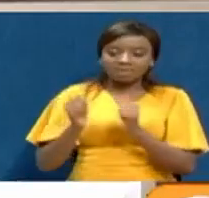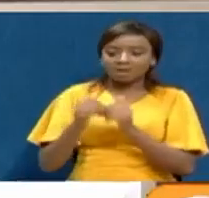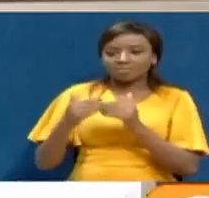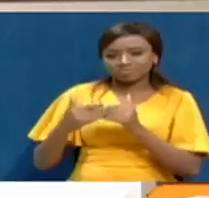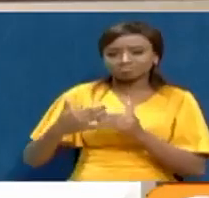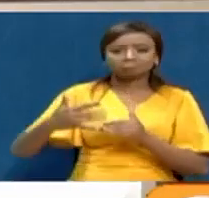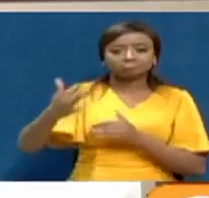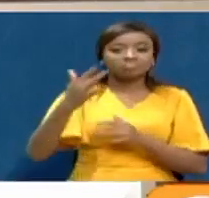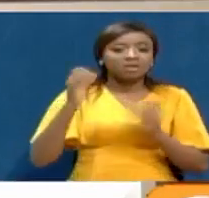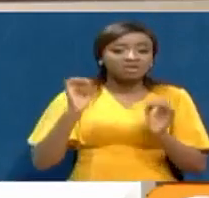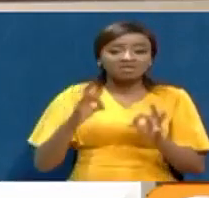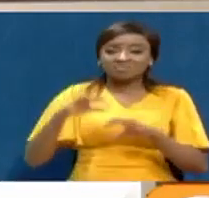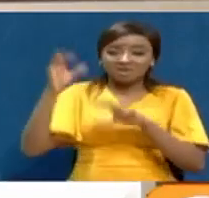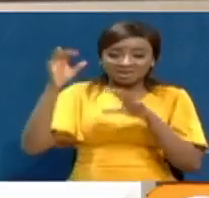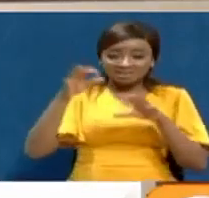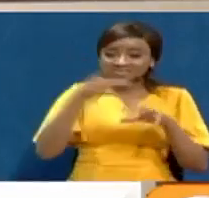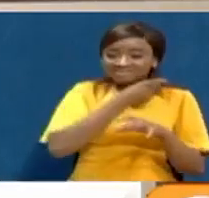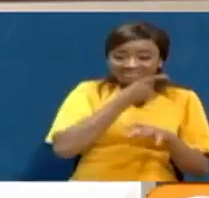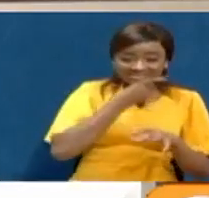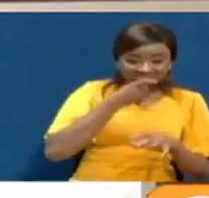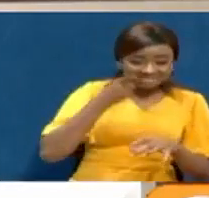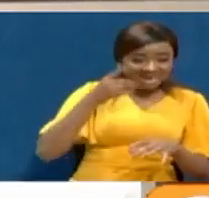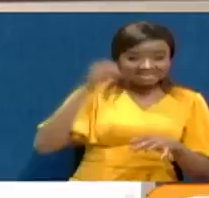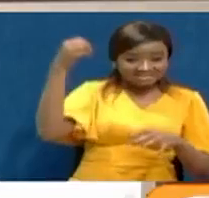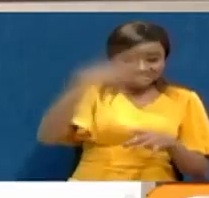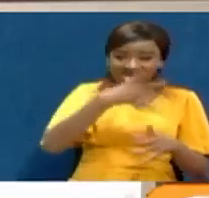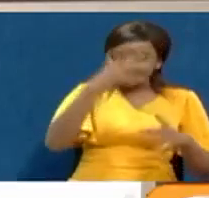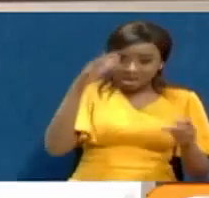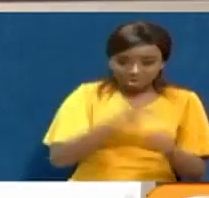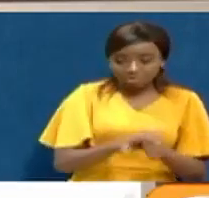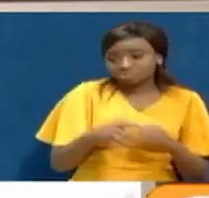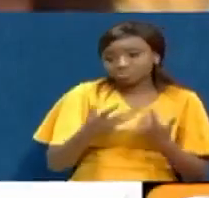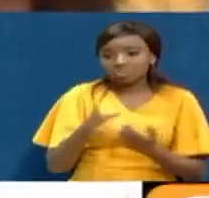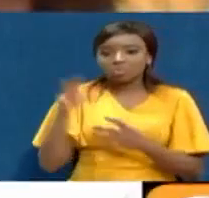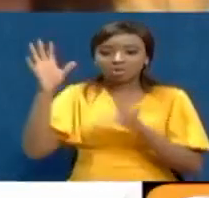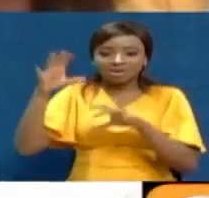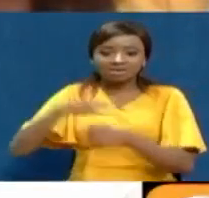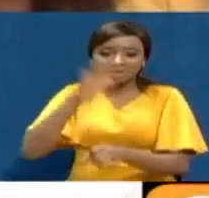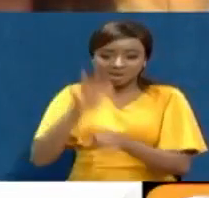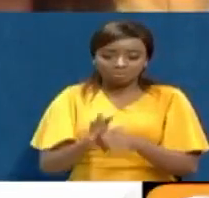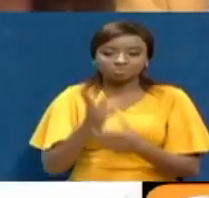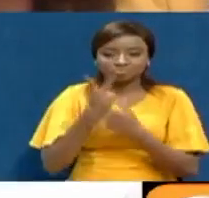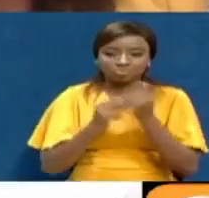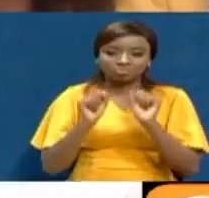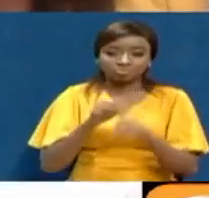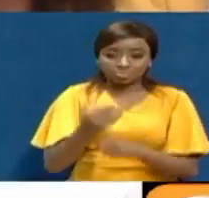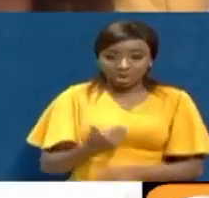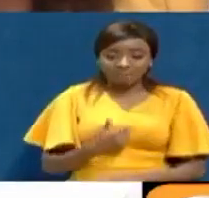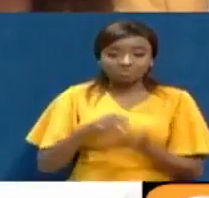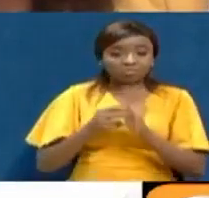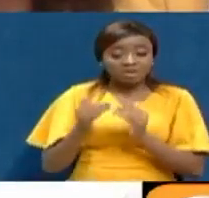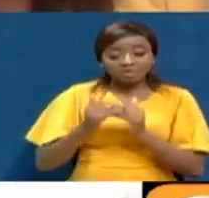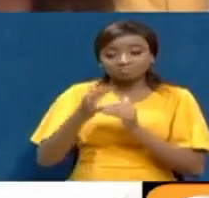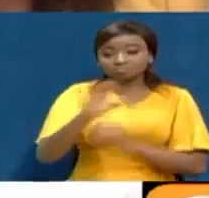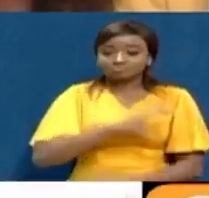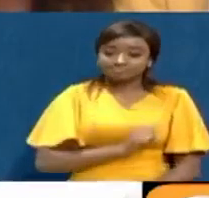extreme weather, be it extreme drought as well as extreme rainfall events. All right. Thanks, Patricia. So essentially, we should brace ourselves